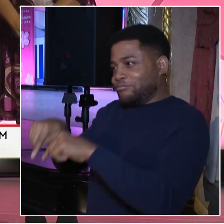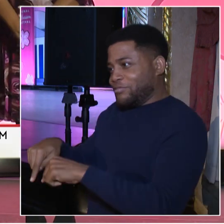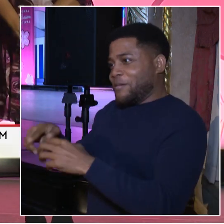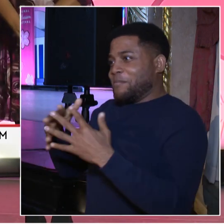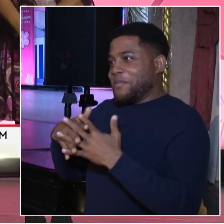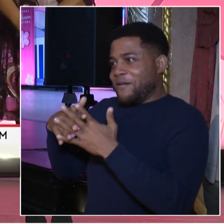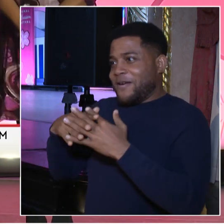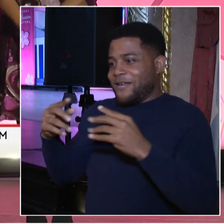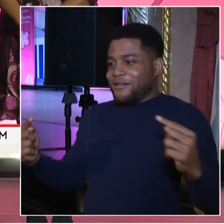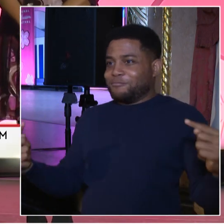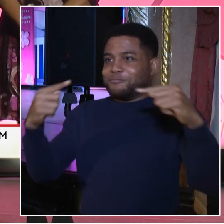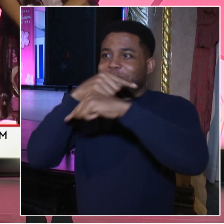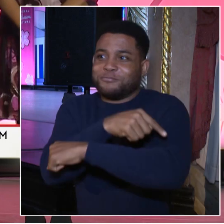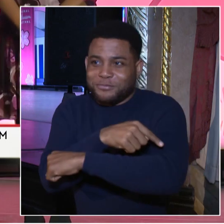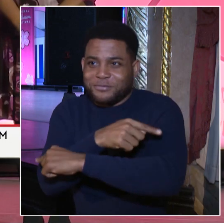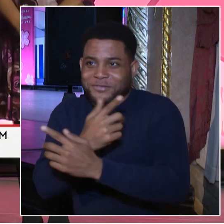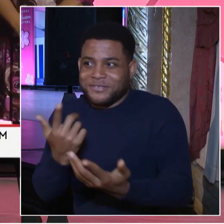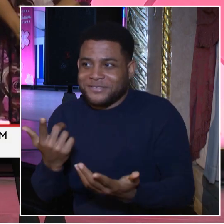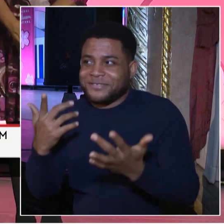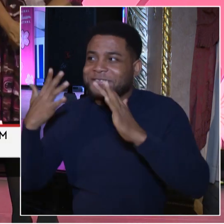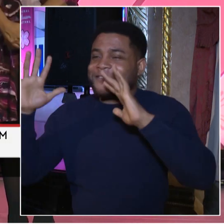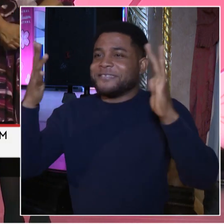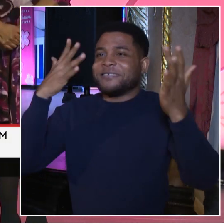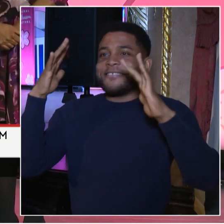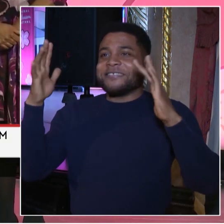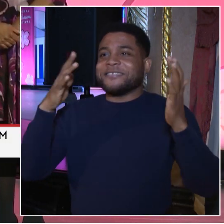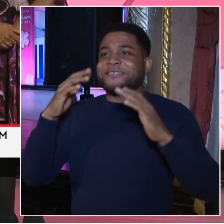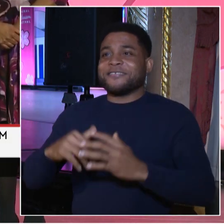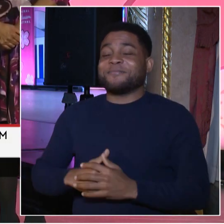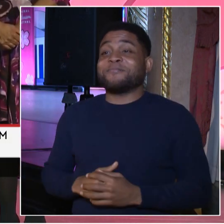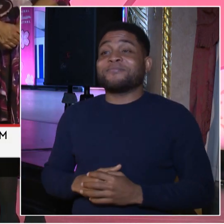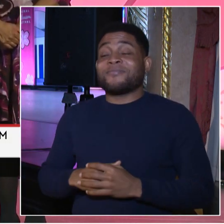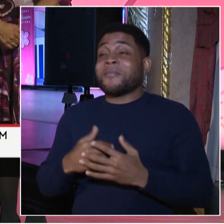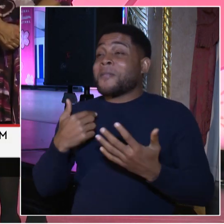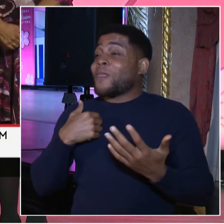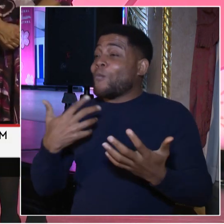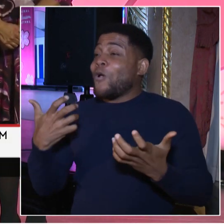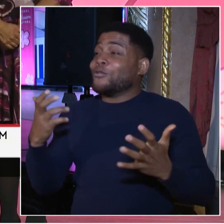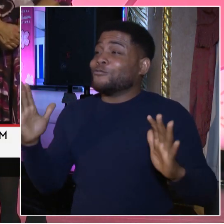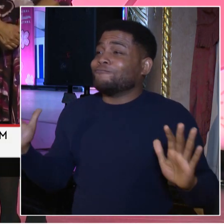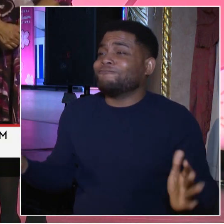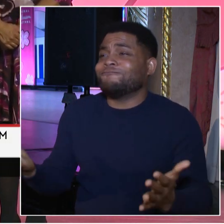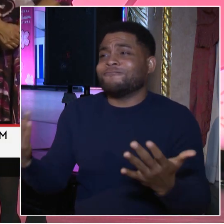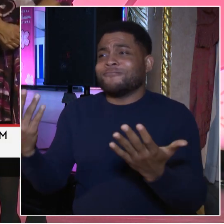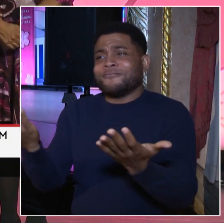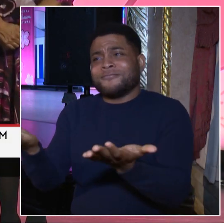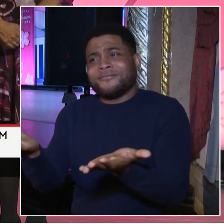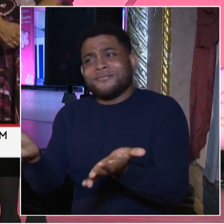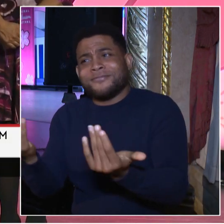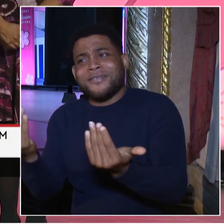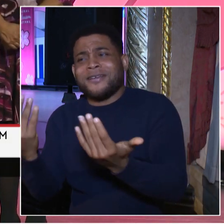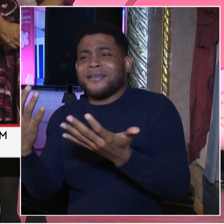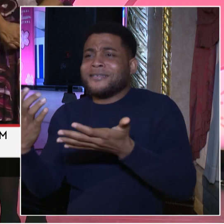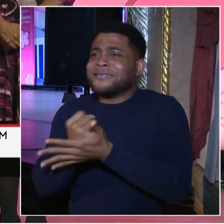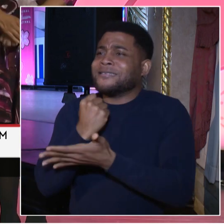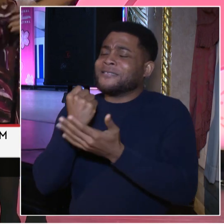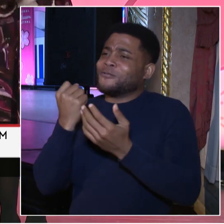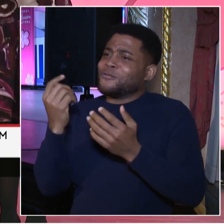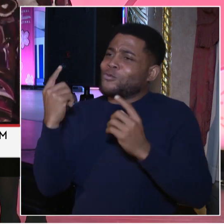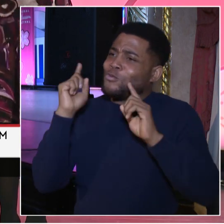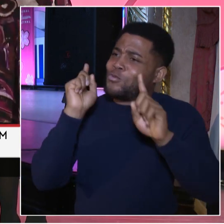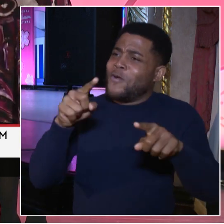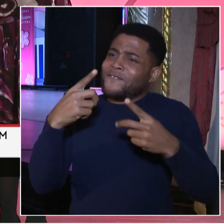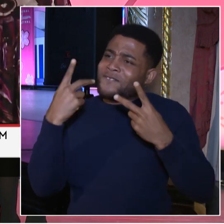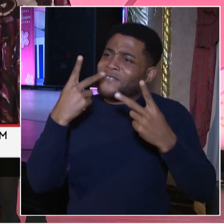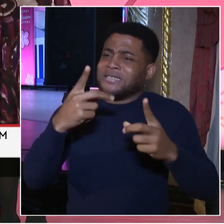At the same time, I'd like to encourage all of you to take this opportunity to visit Japan for an unforgettable